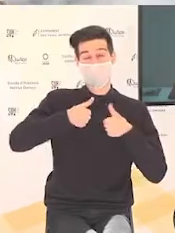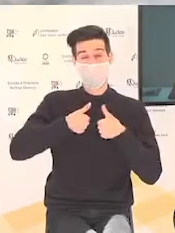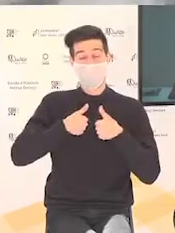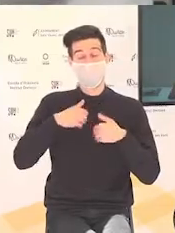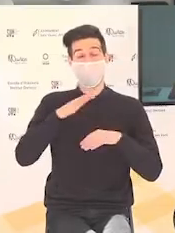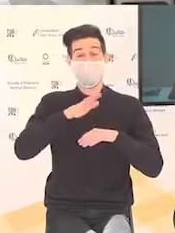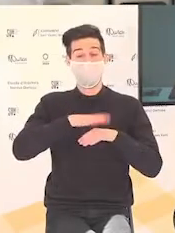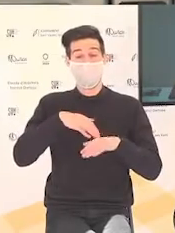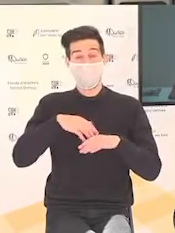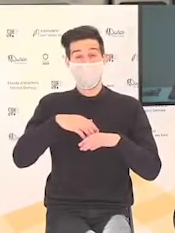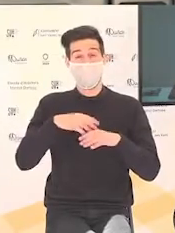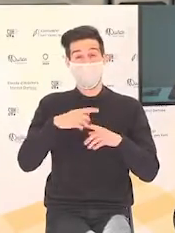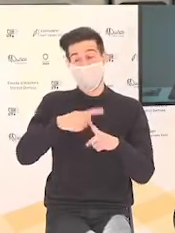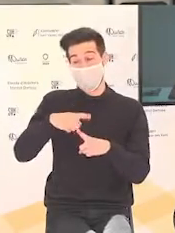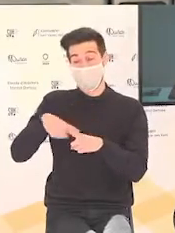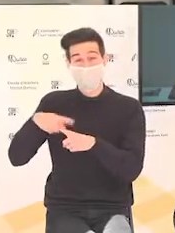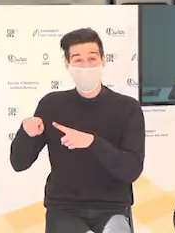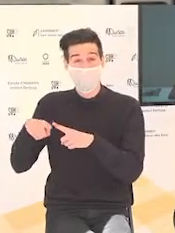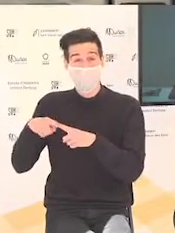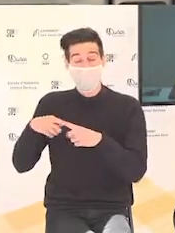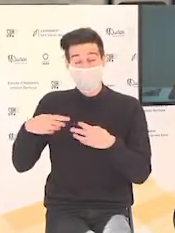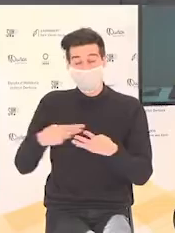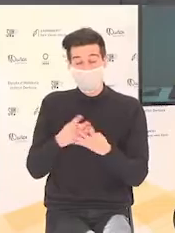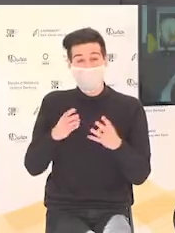ingredientes se mezclen bien.